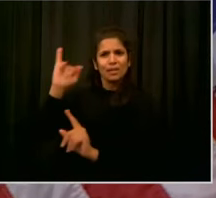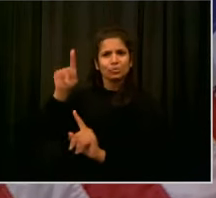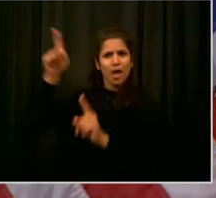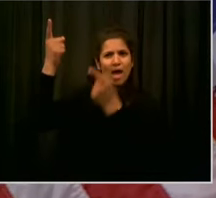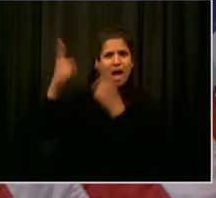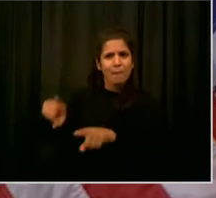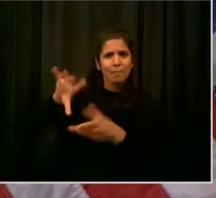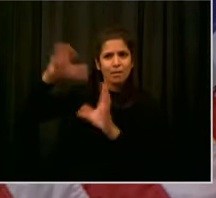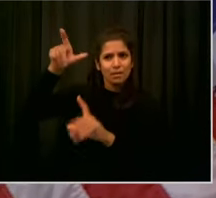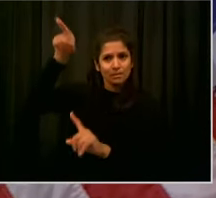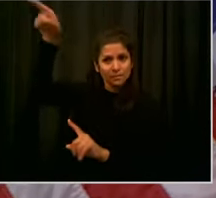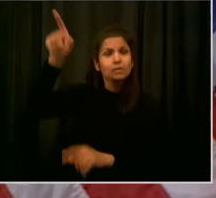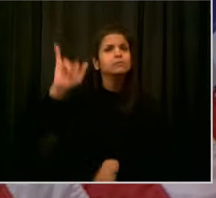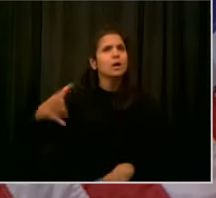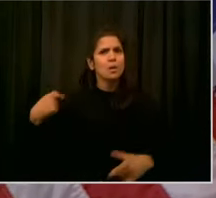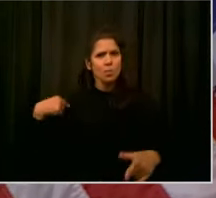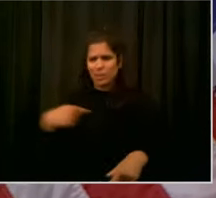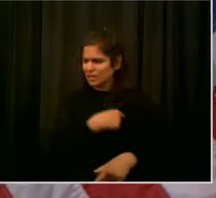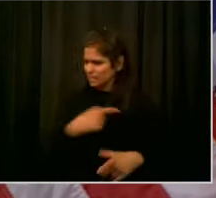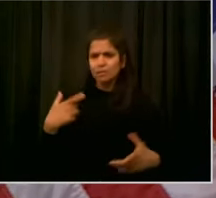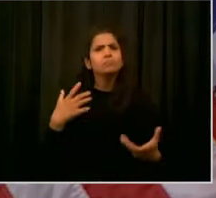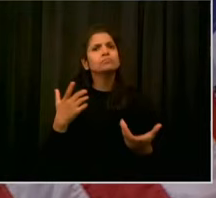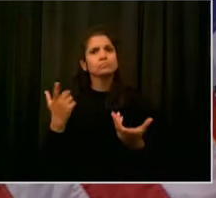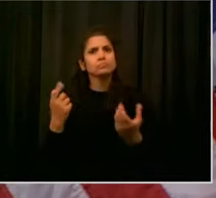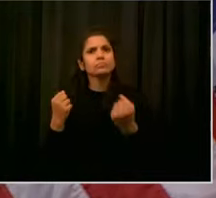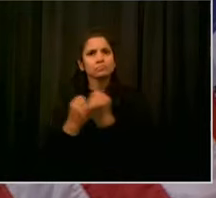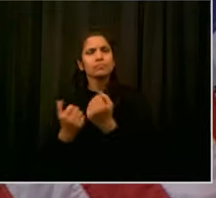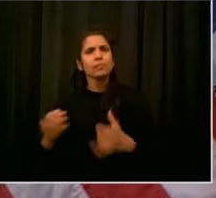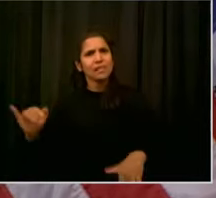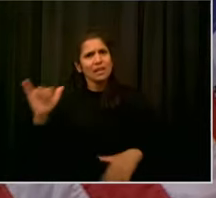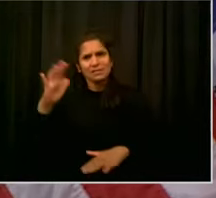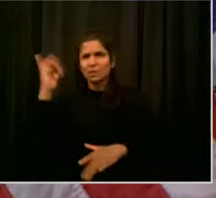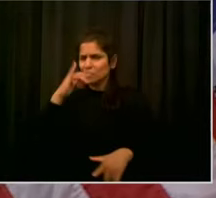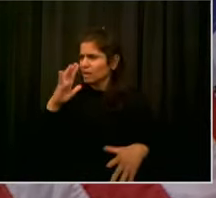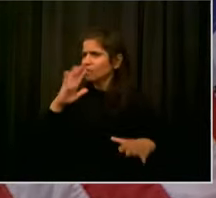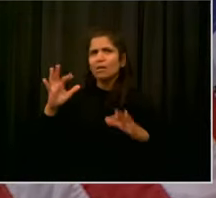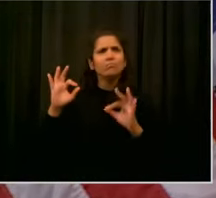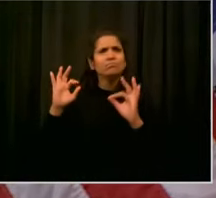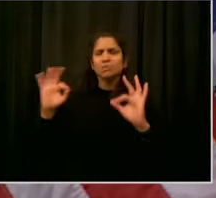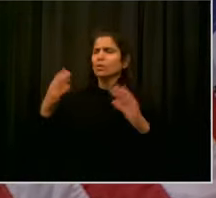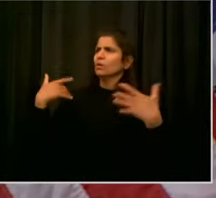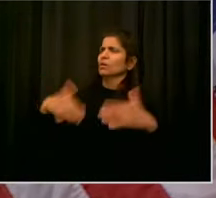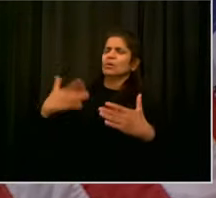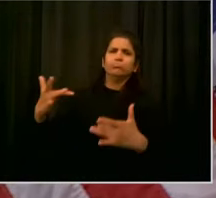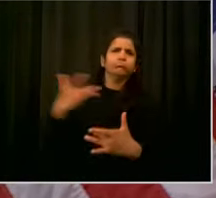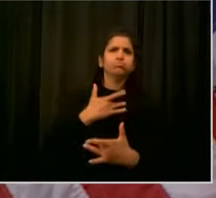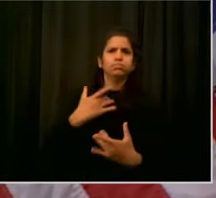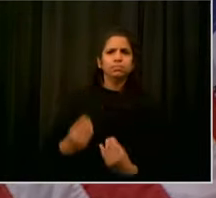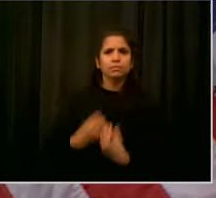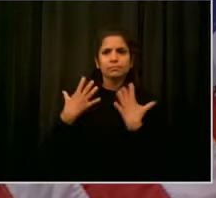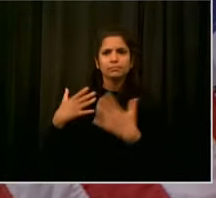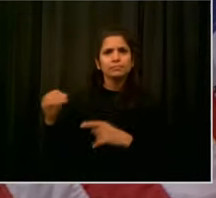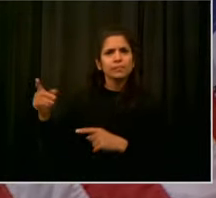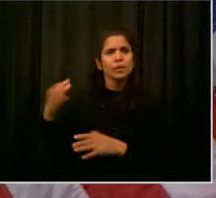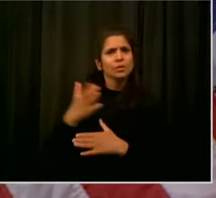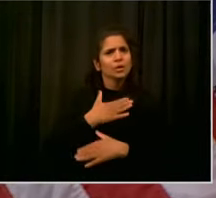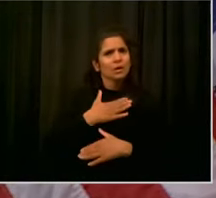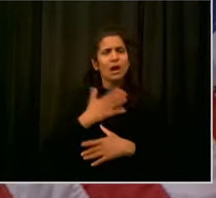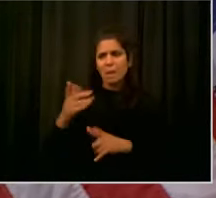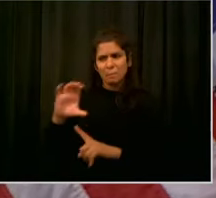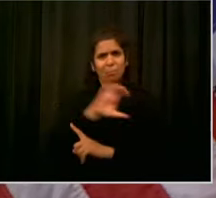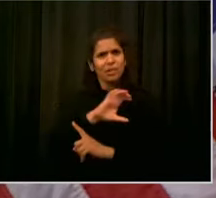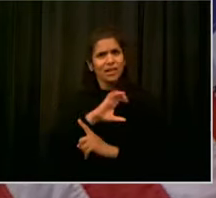officers, I'd like to see police unions even say, when something is done wrong in policing, we are all going to own it. We all want to fix it together. But I can tell you about Dermot